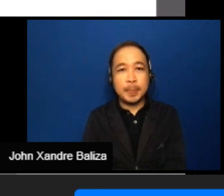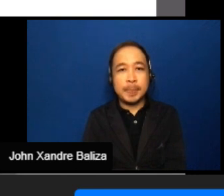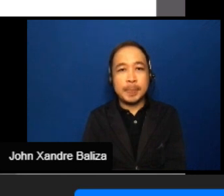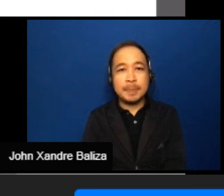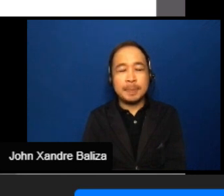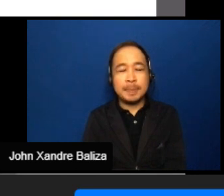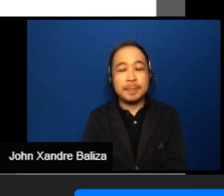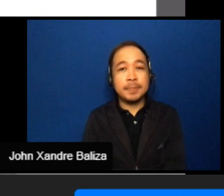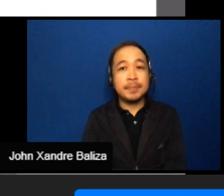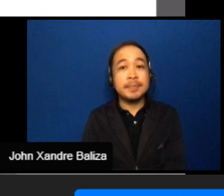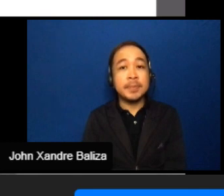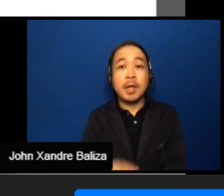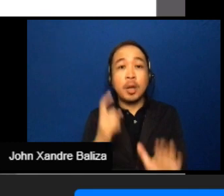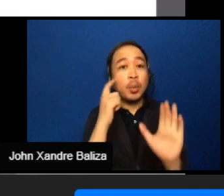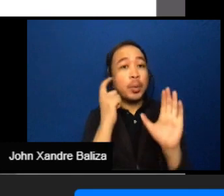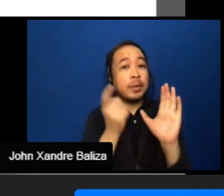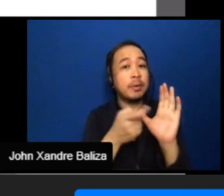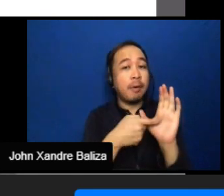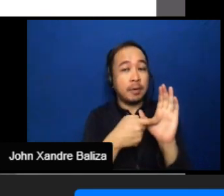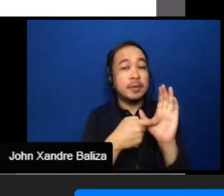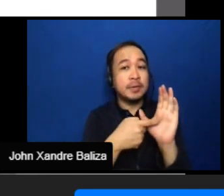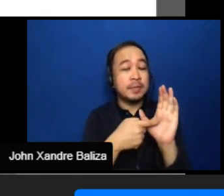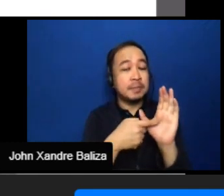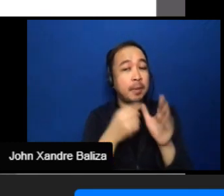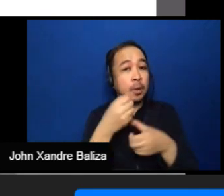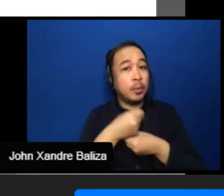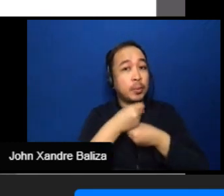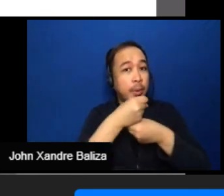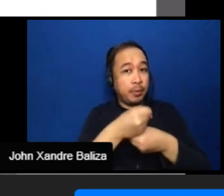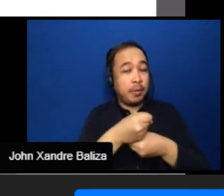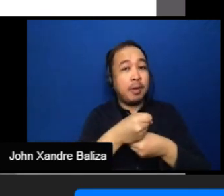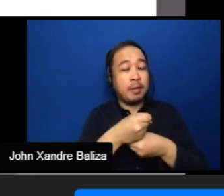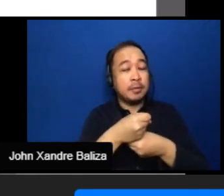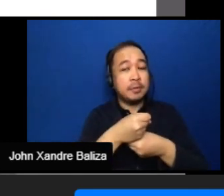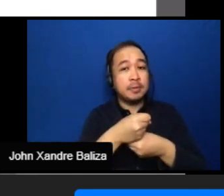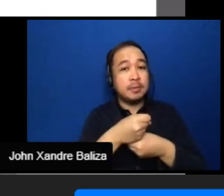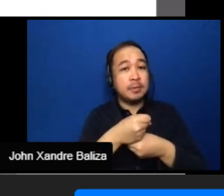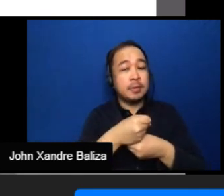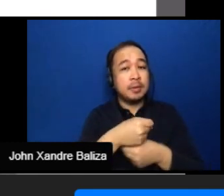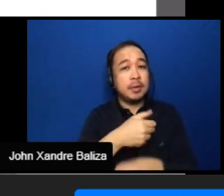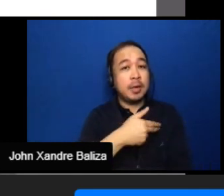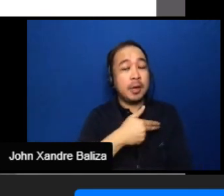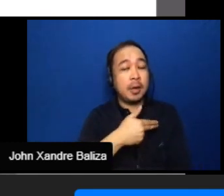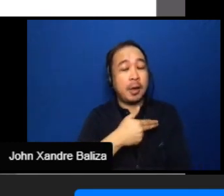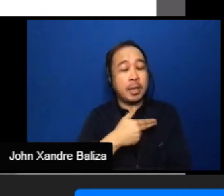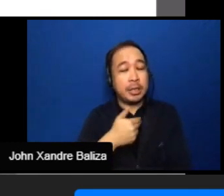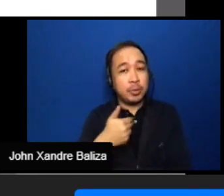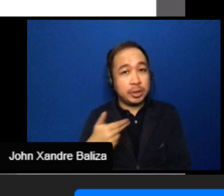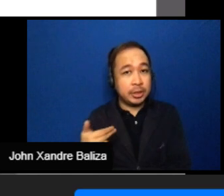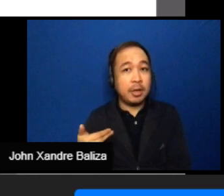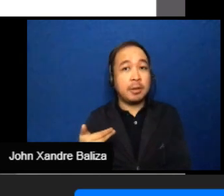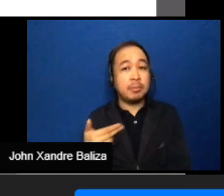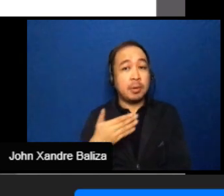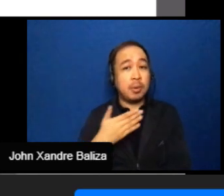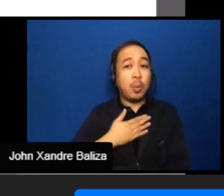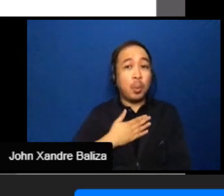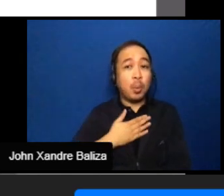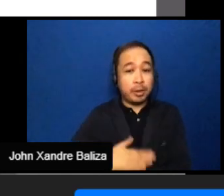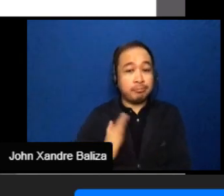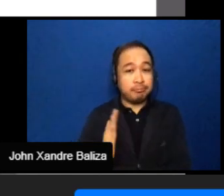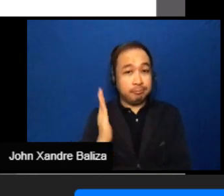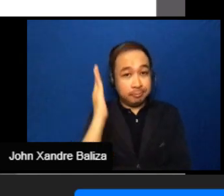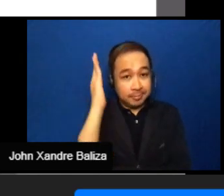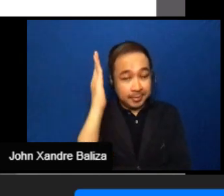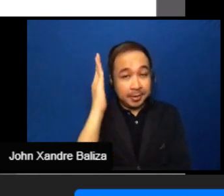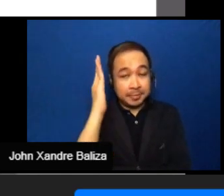I recognize the distinguished delegation of Indonesia also wanting to take the floor.